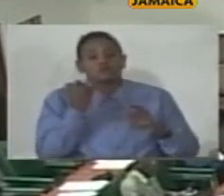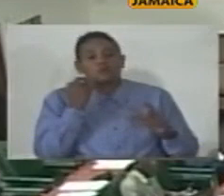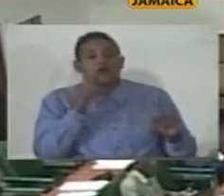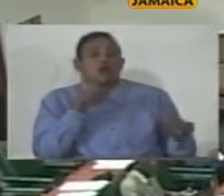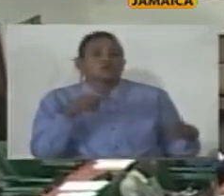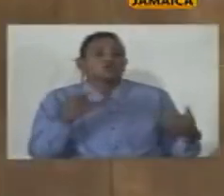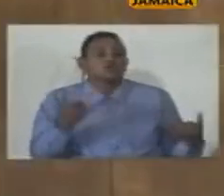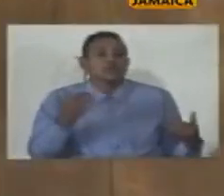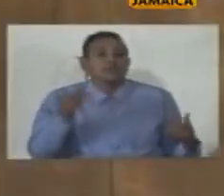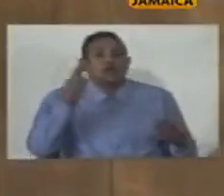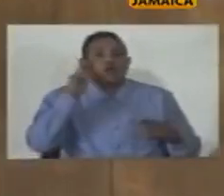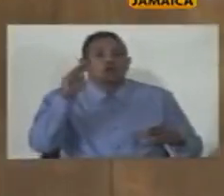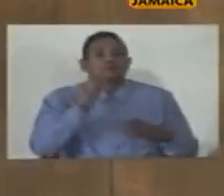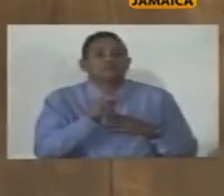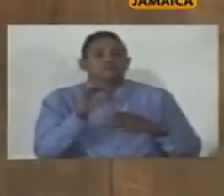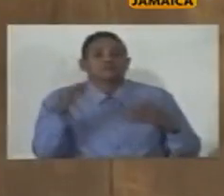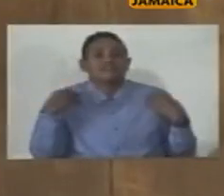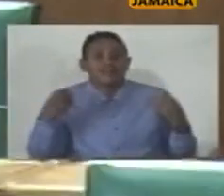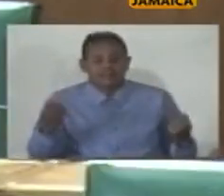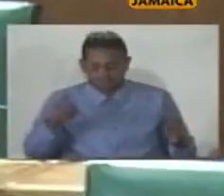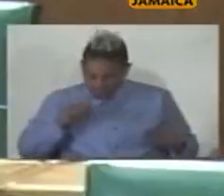by the Honourable Minister of Health.